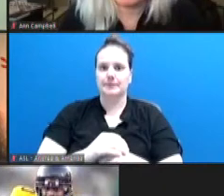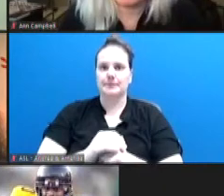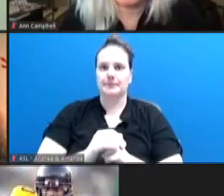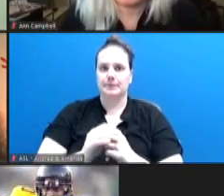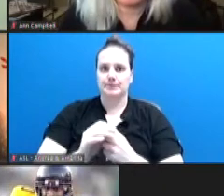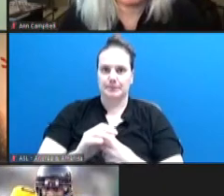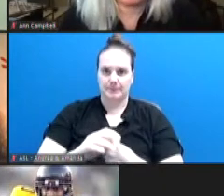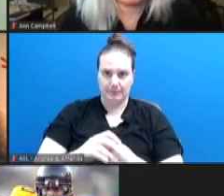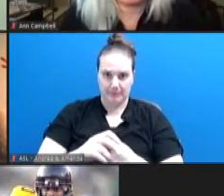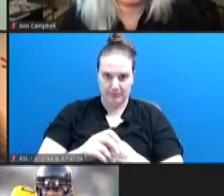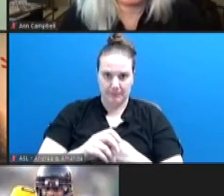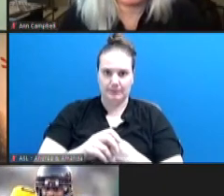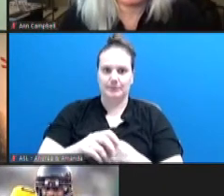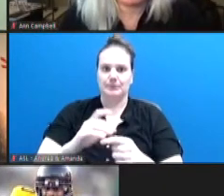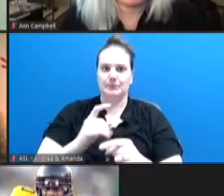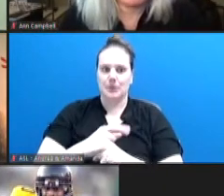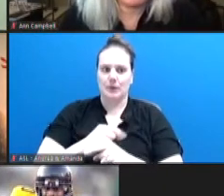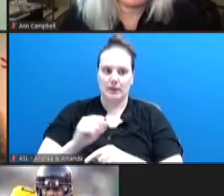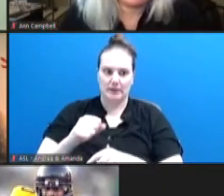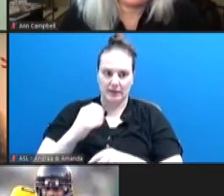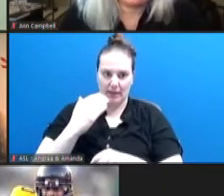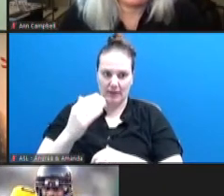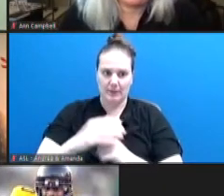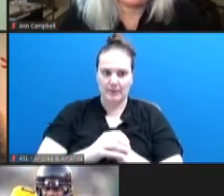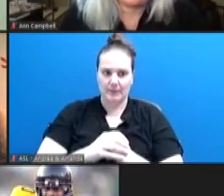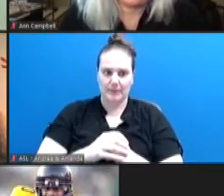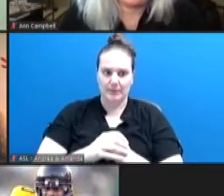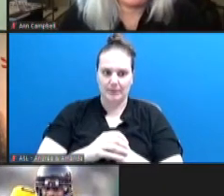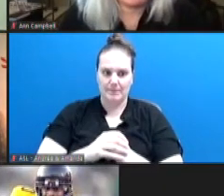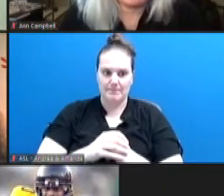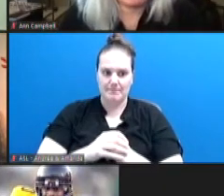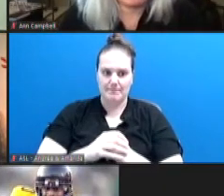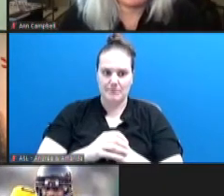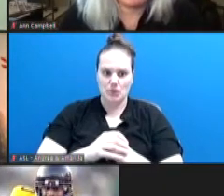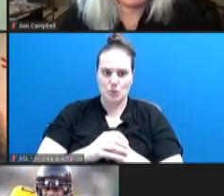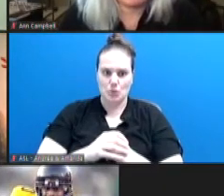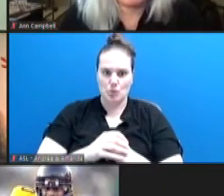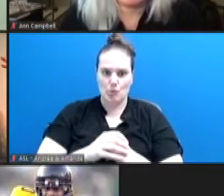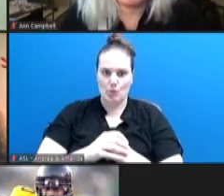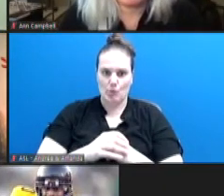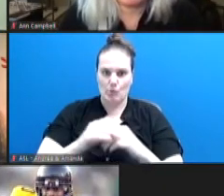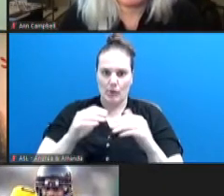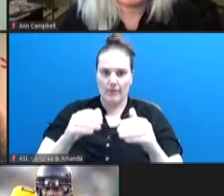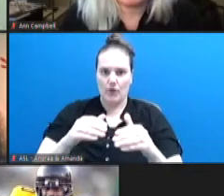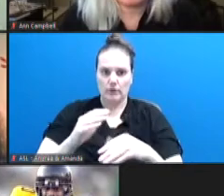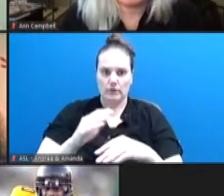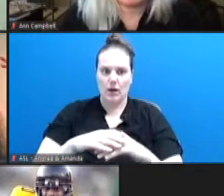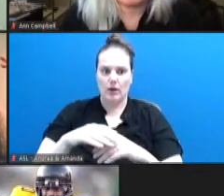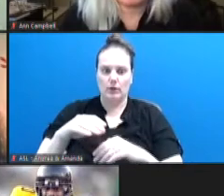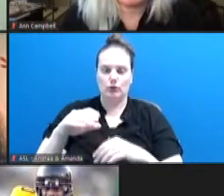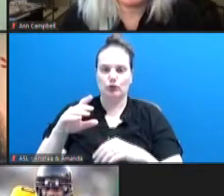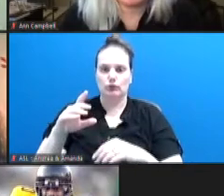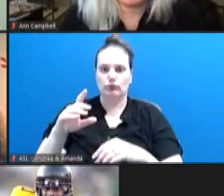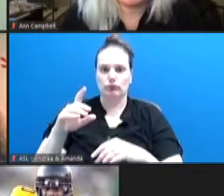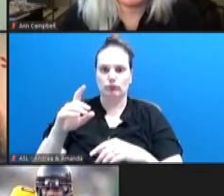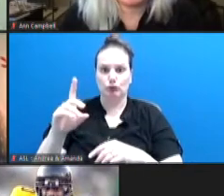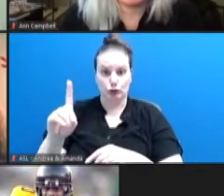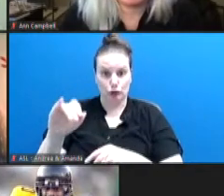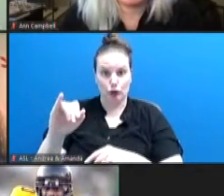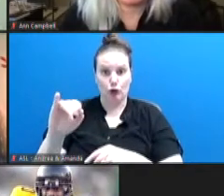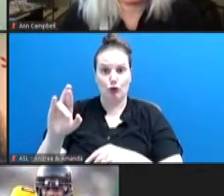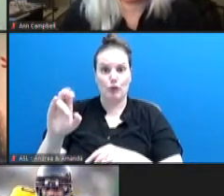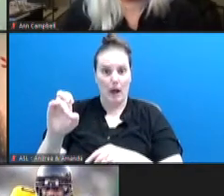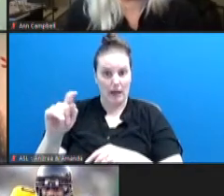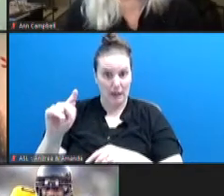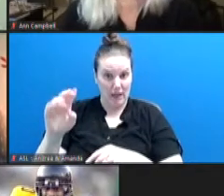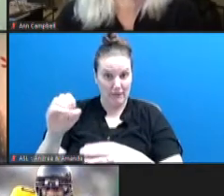Yes, that is correct. Thank you. And hey, we will be focusing on the directives for the mental